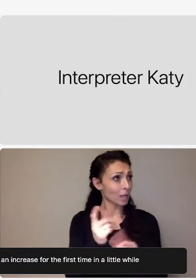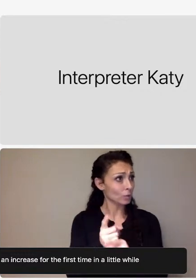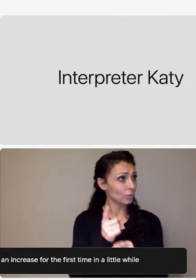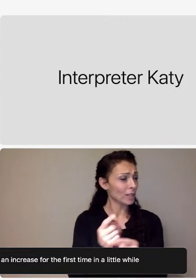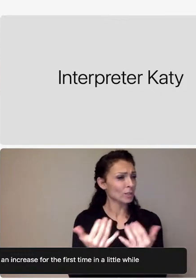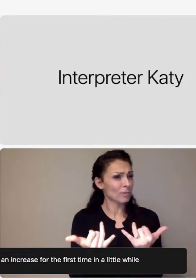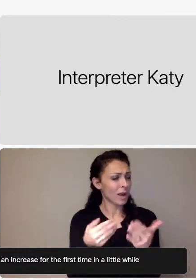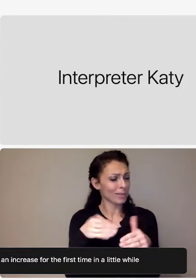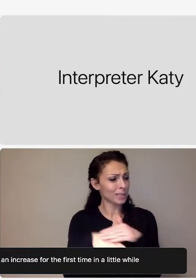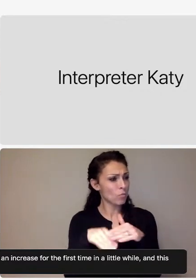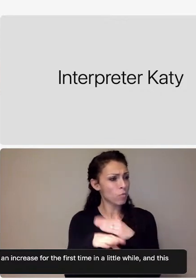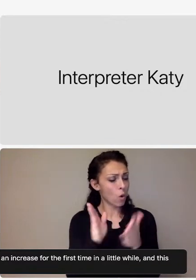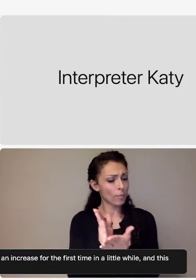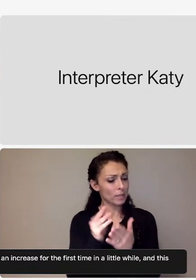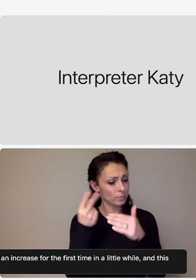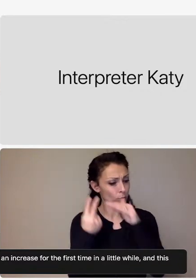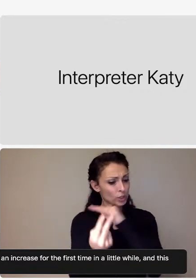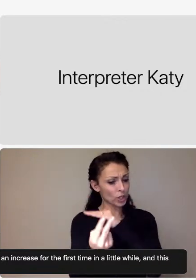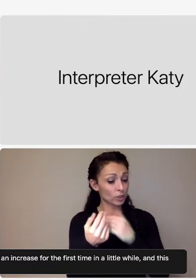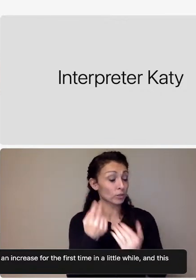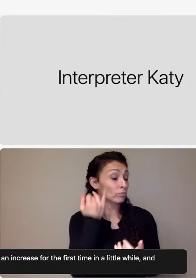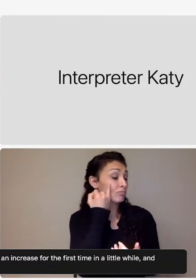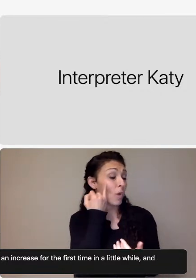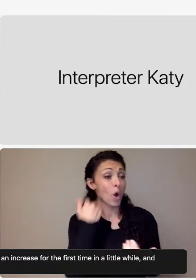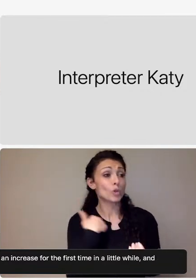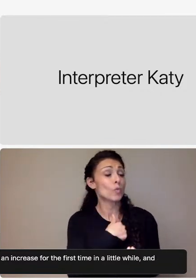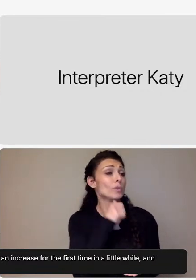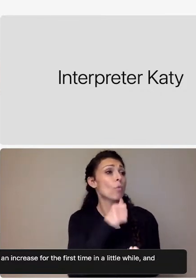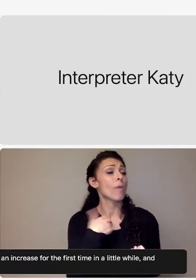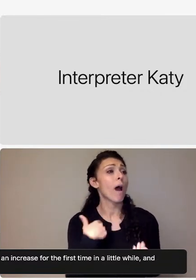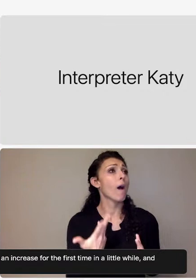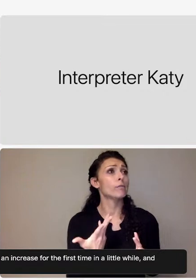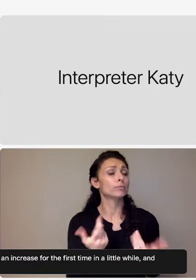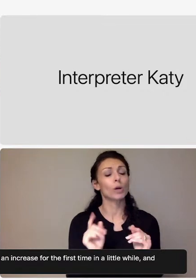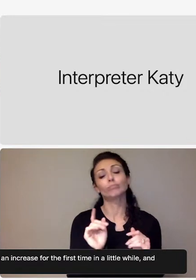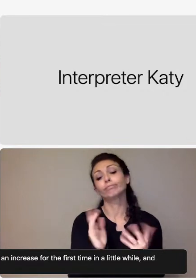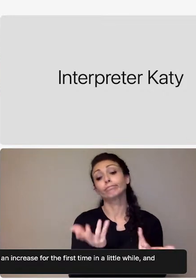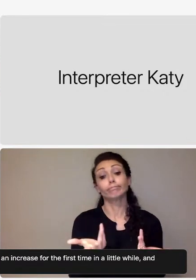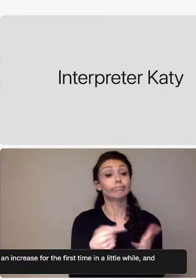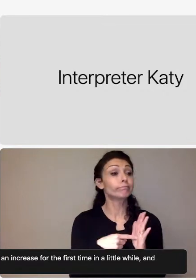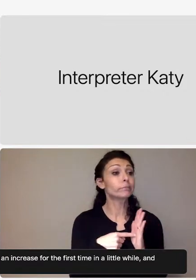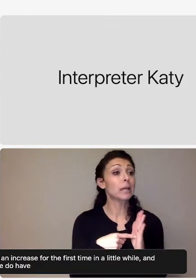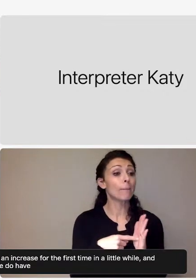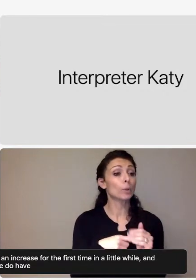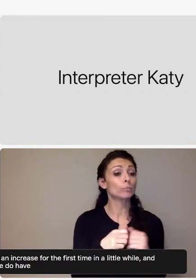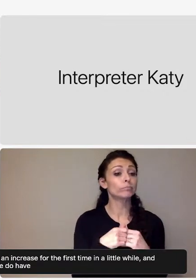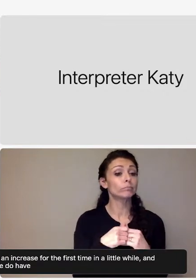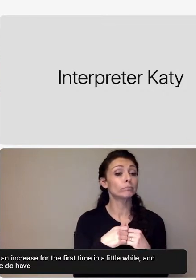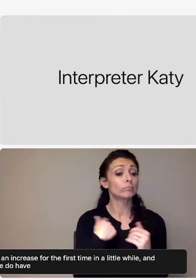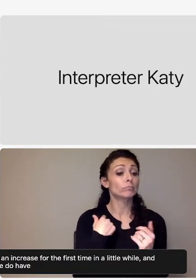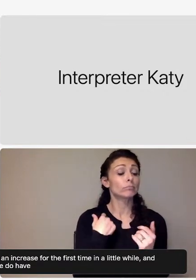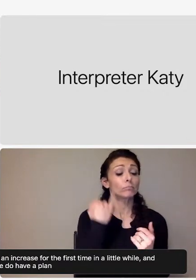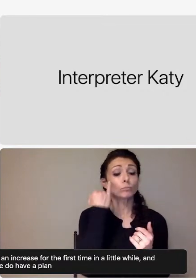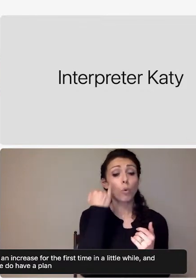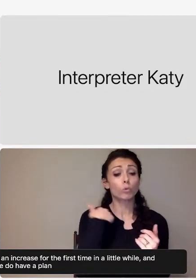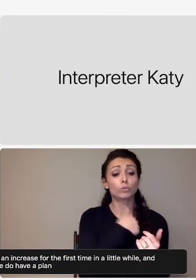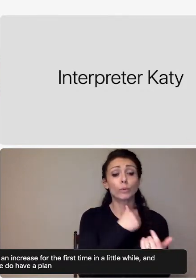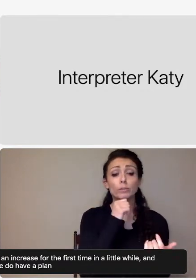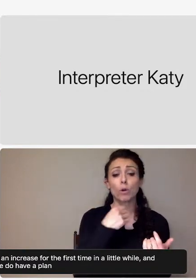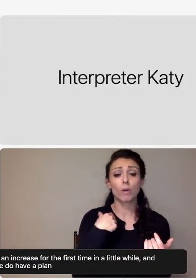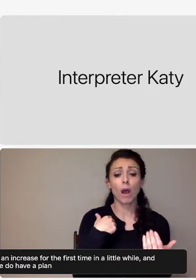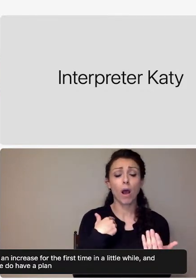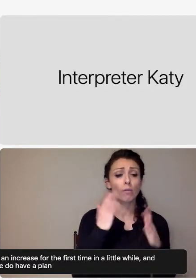enrollment projections also i'll just say that we don't have uh for example we do have uh planned uh